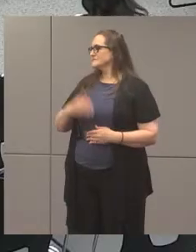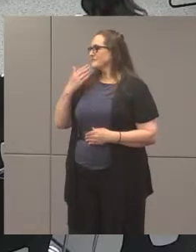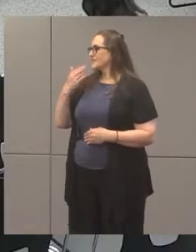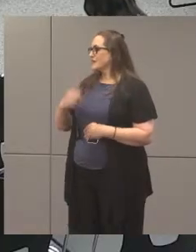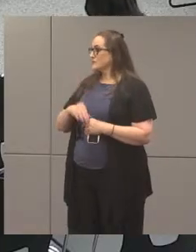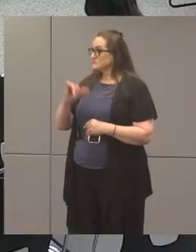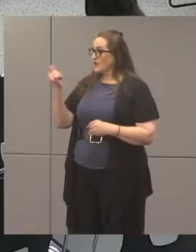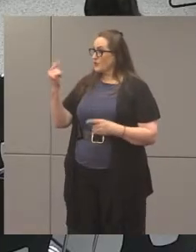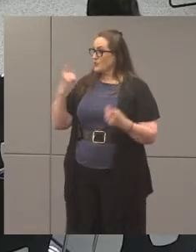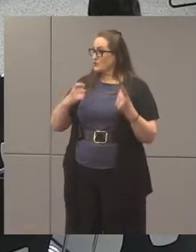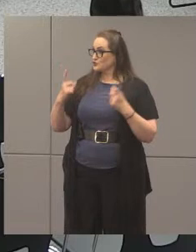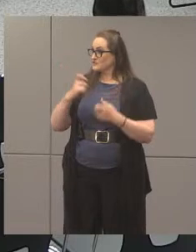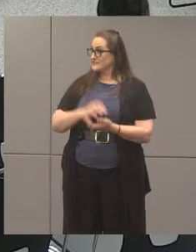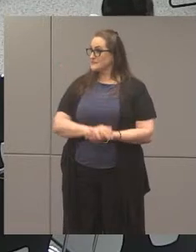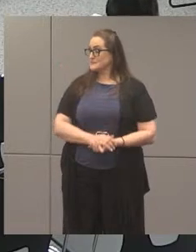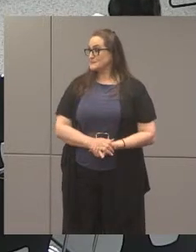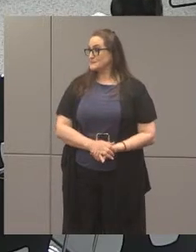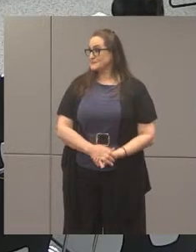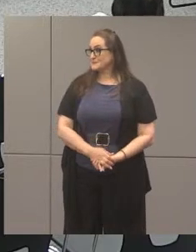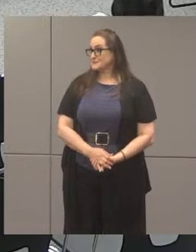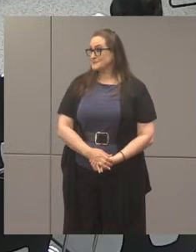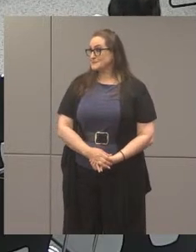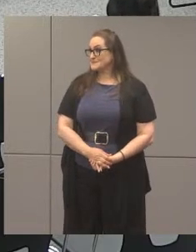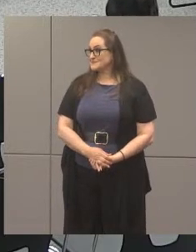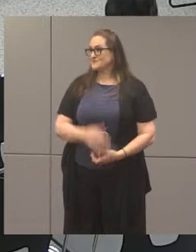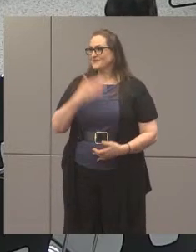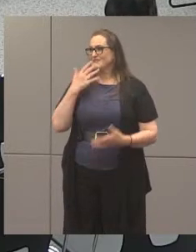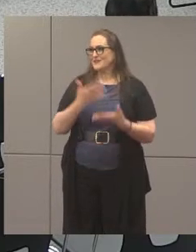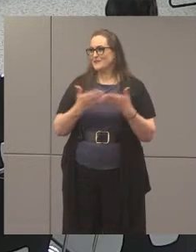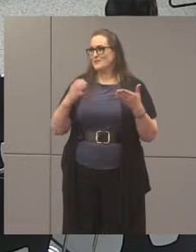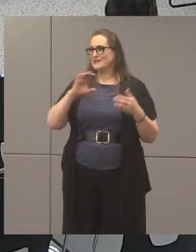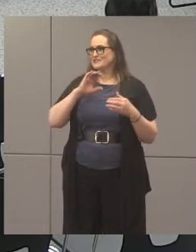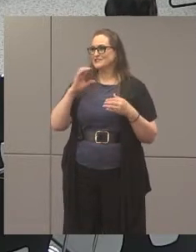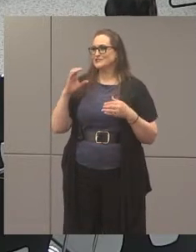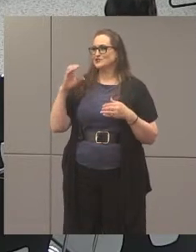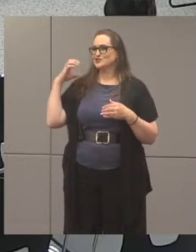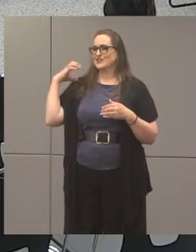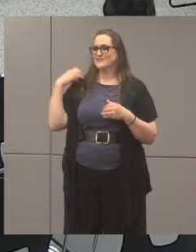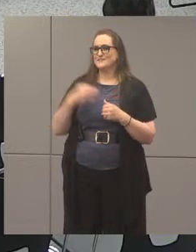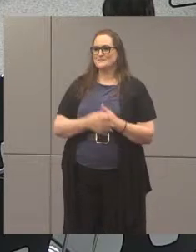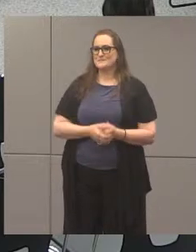Any other questions? Thank you very much, Chief. Thank you.